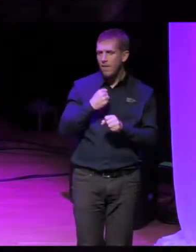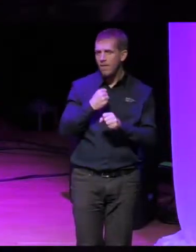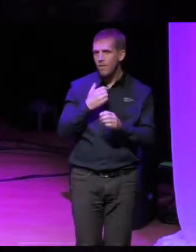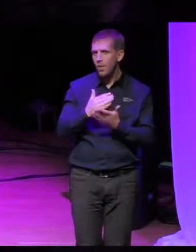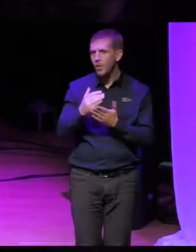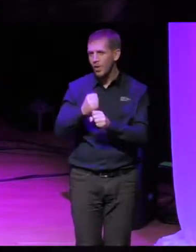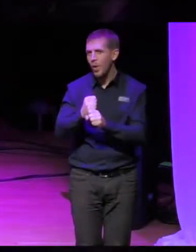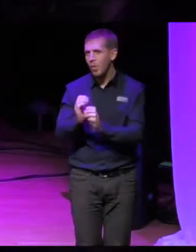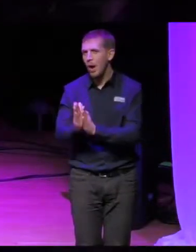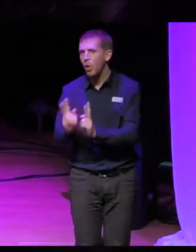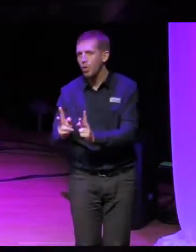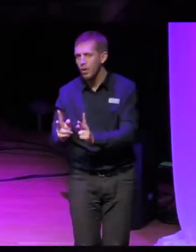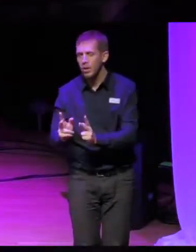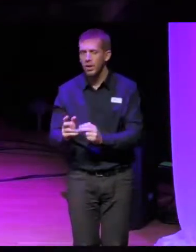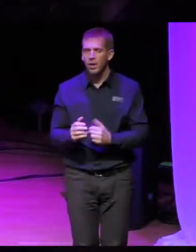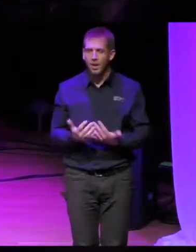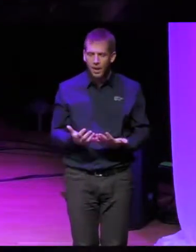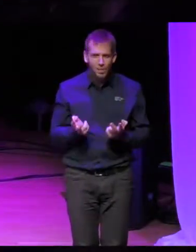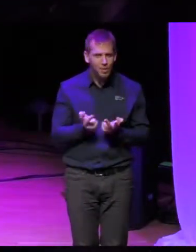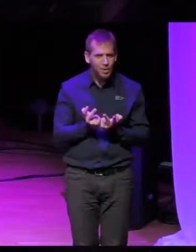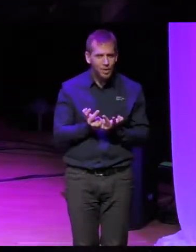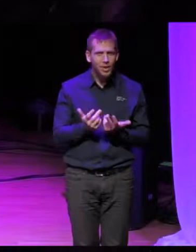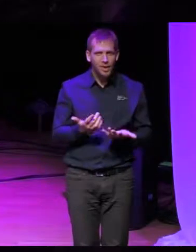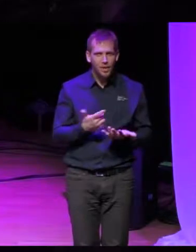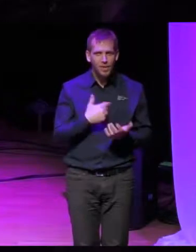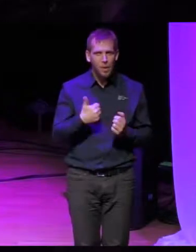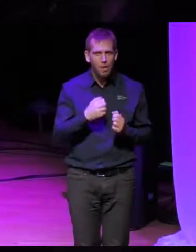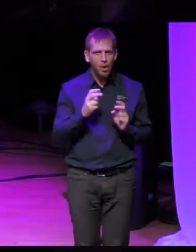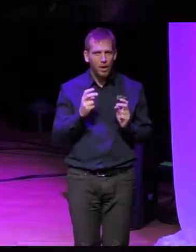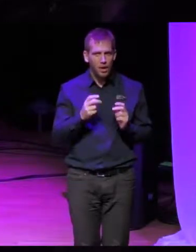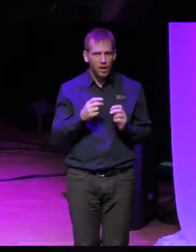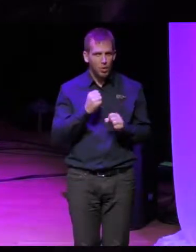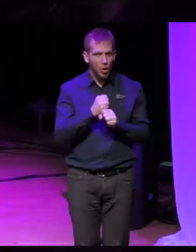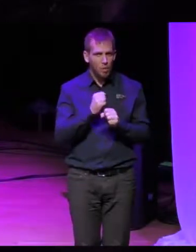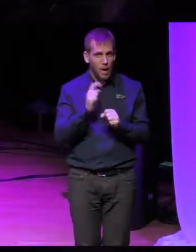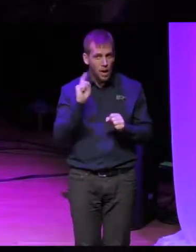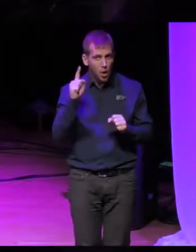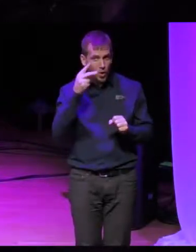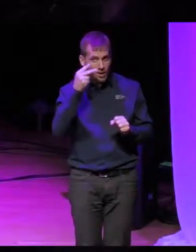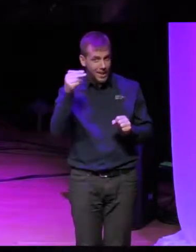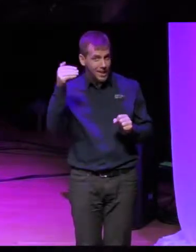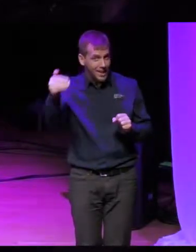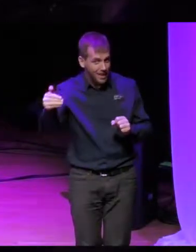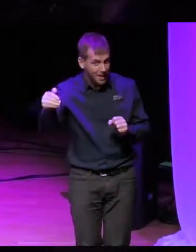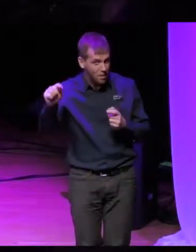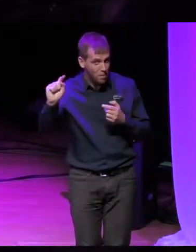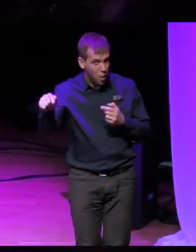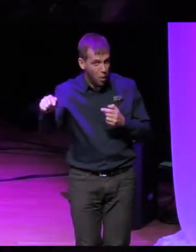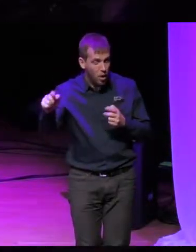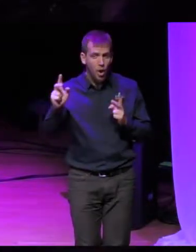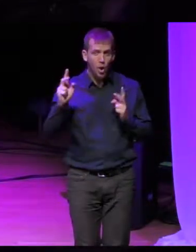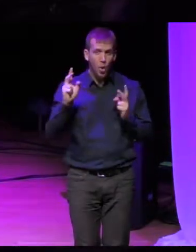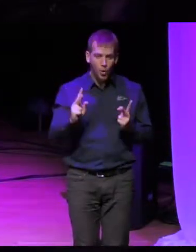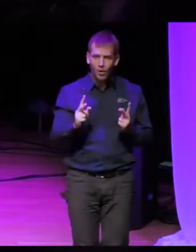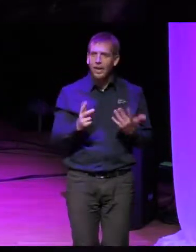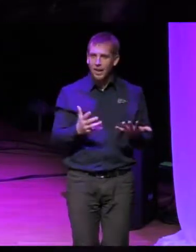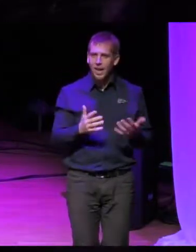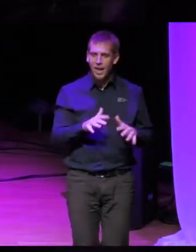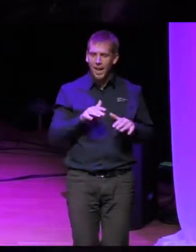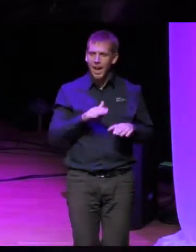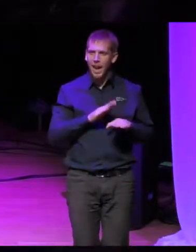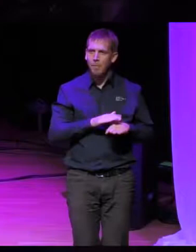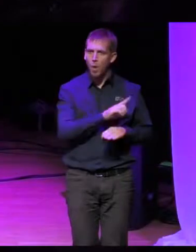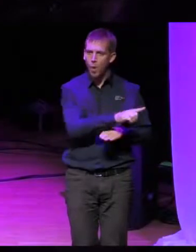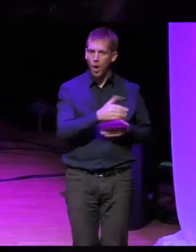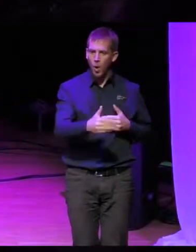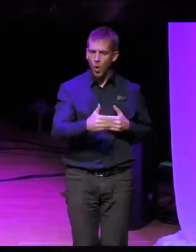our challenge is really continuing our long-running goals while also responding to new policies that the Trump administration has